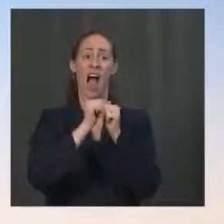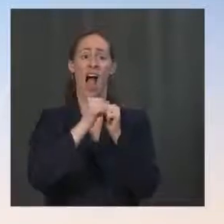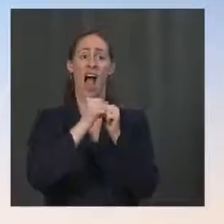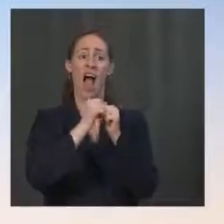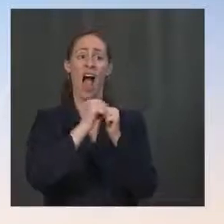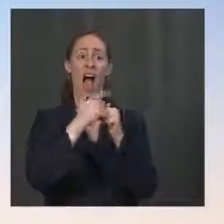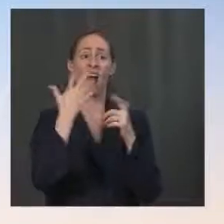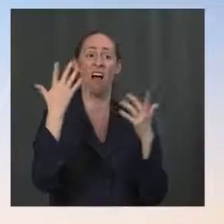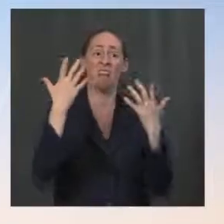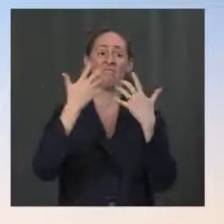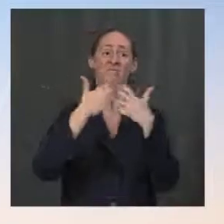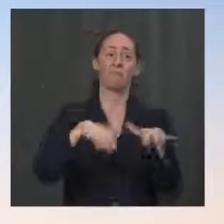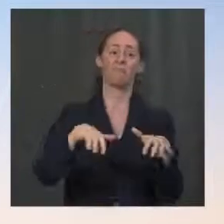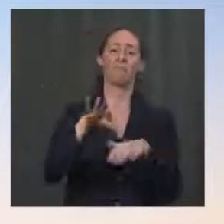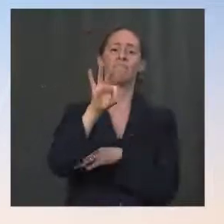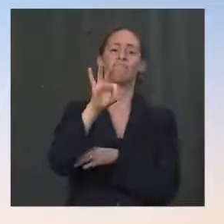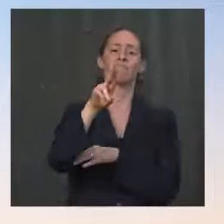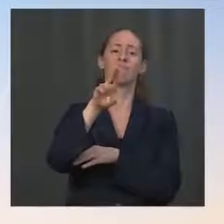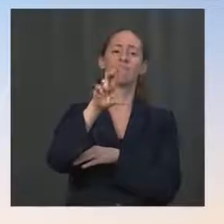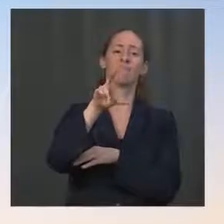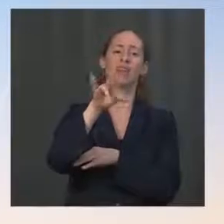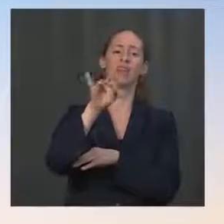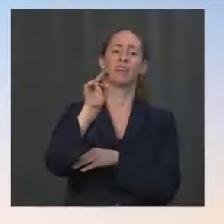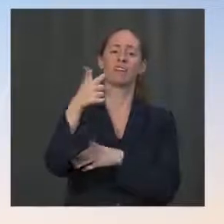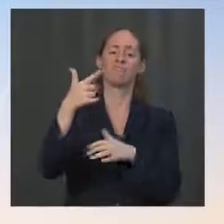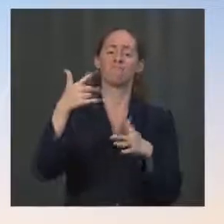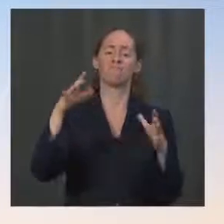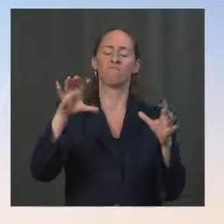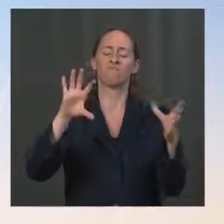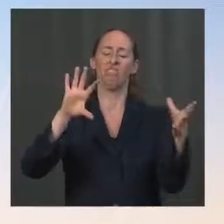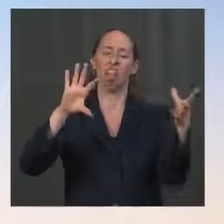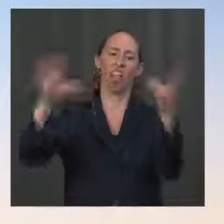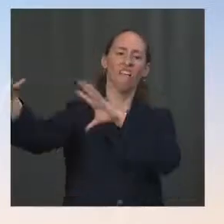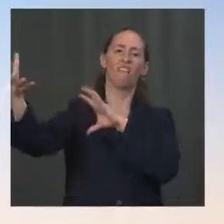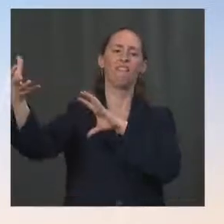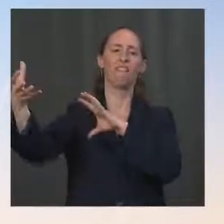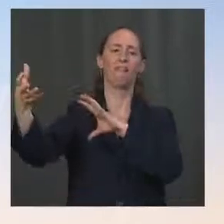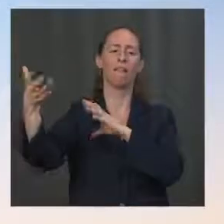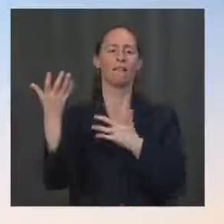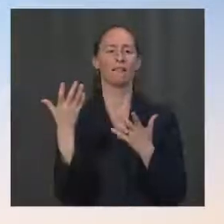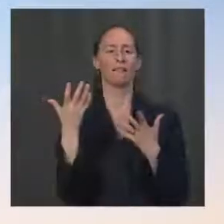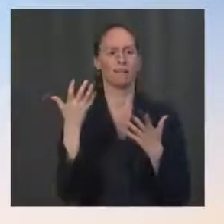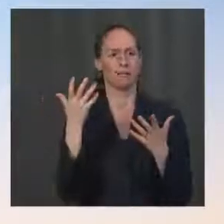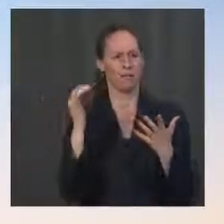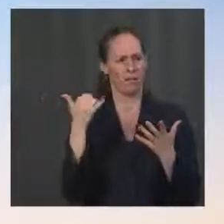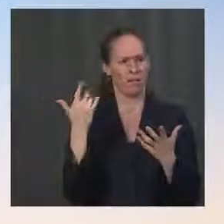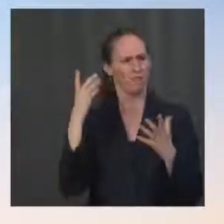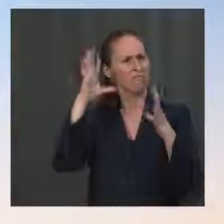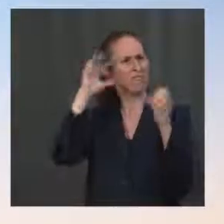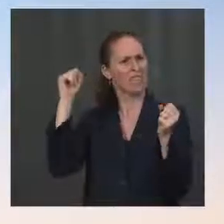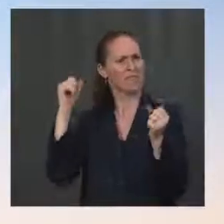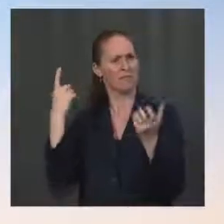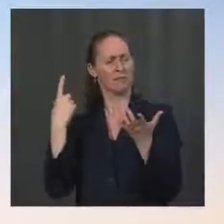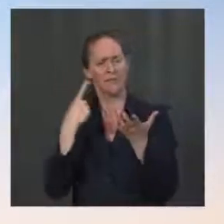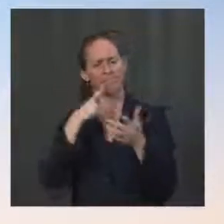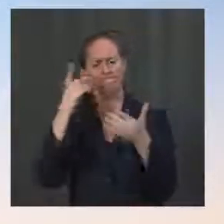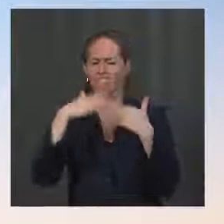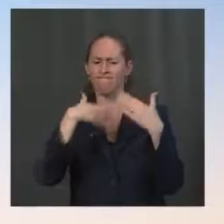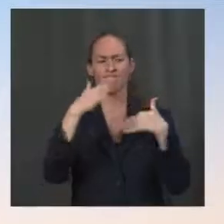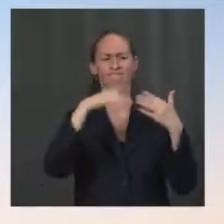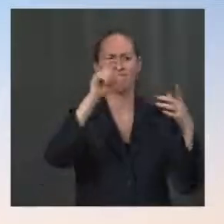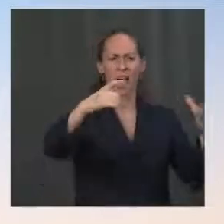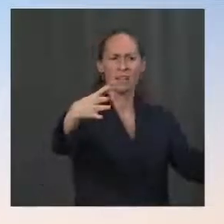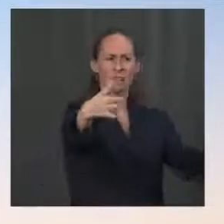F-U-C-K-I-N-G disaster. President Biden firmly committed last night to evacuate any remaining Americans, but you seem to say just